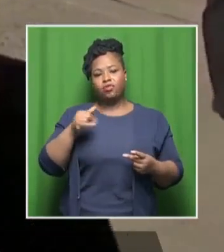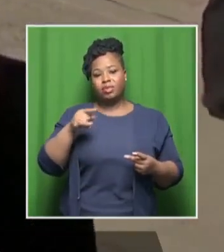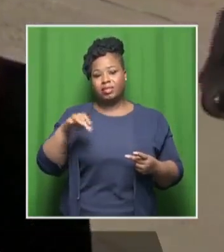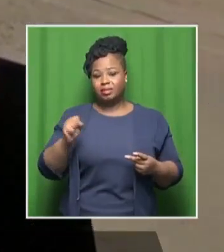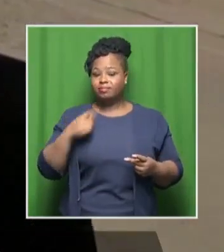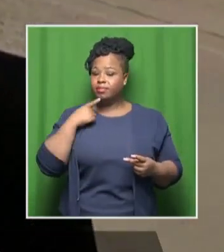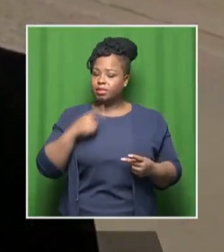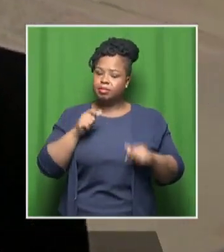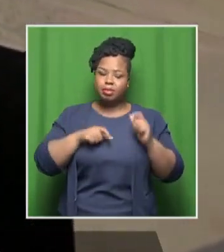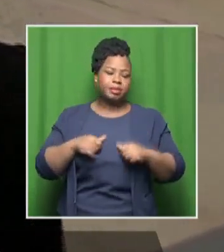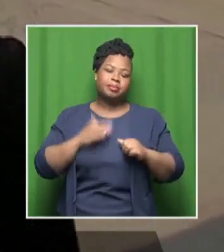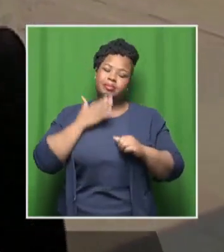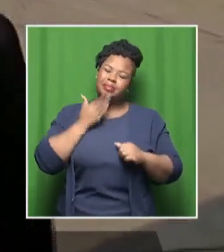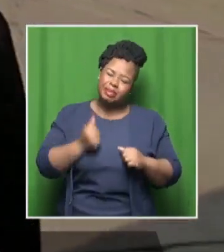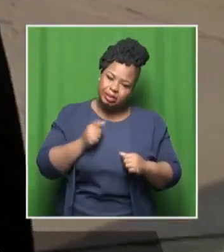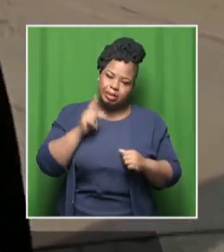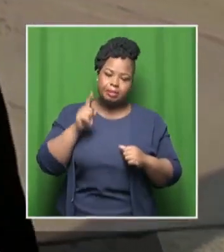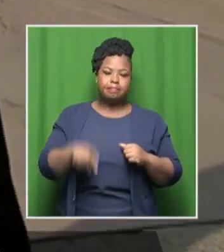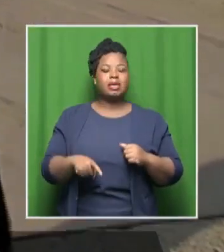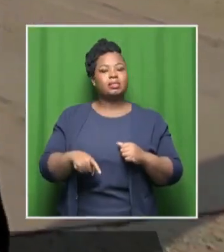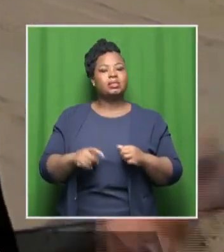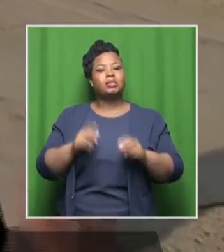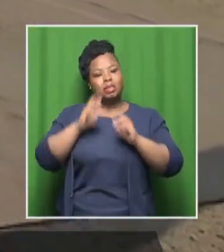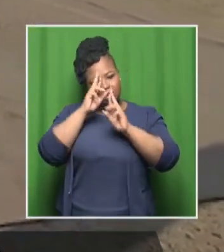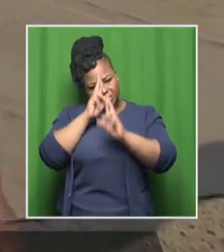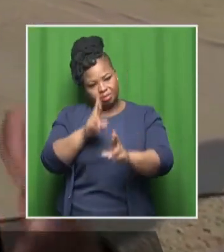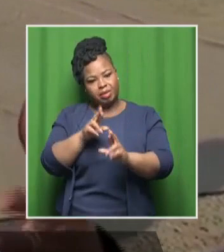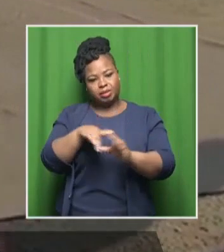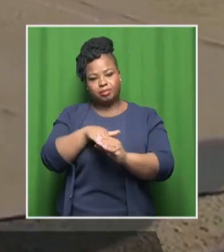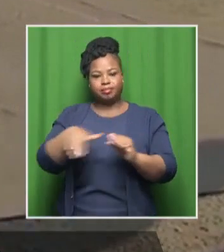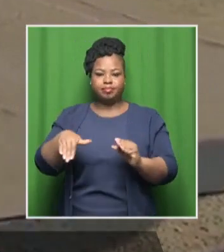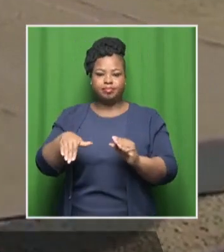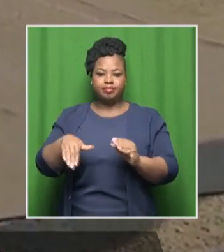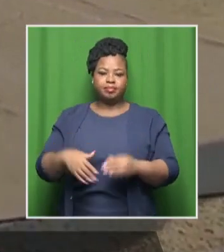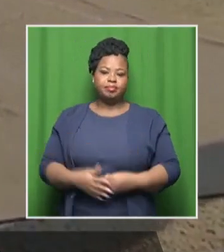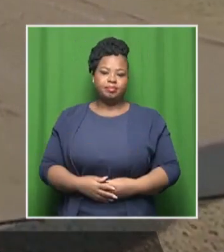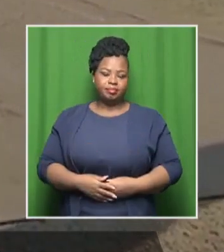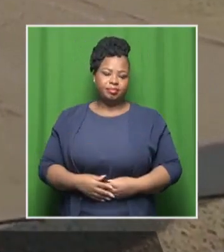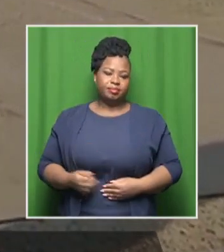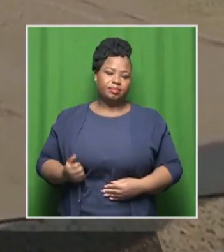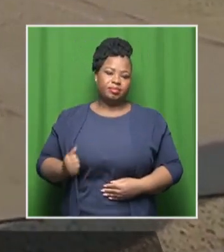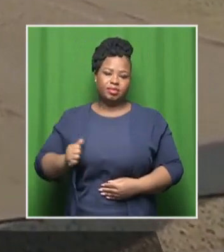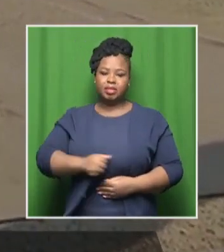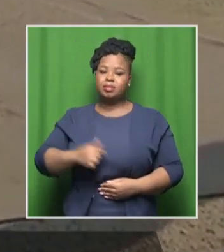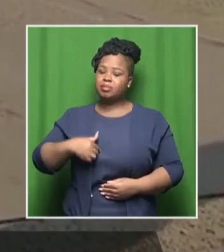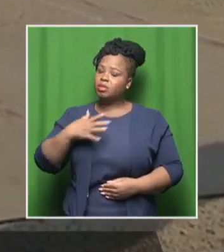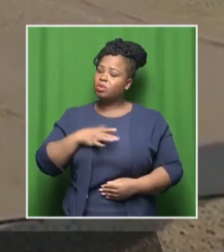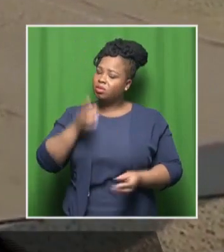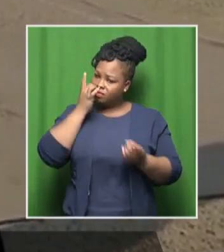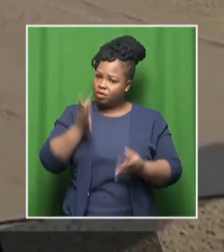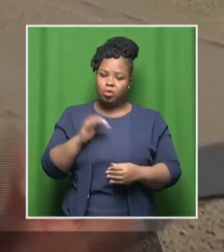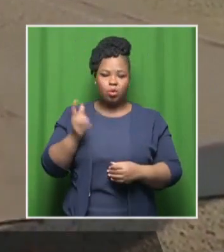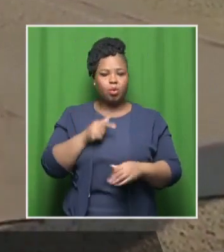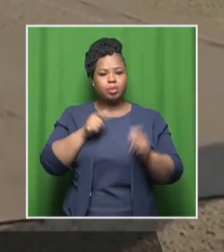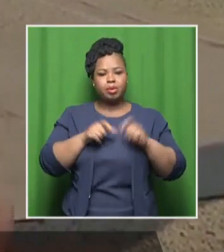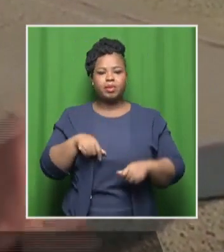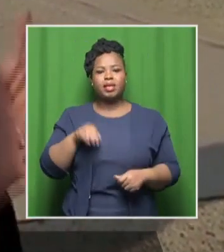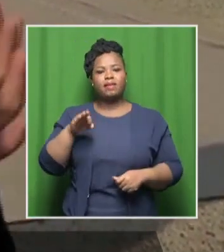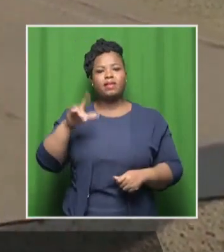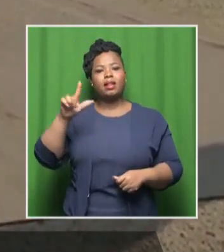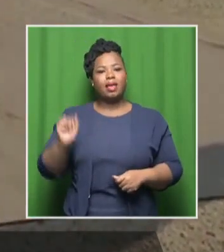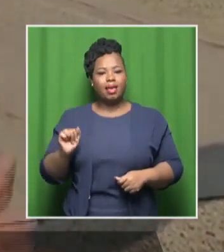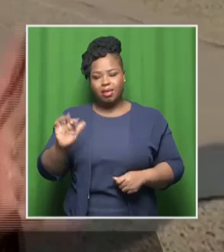urged people in the area to heed evacuation warnings. And I cannot stress enough to all the folks in Florida, in the Tampa